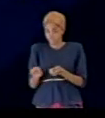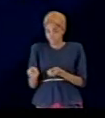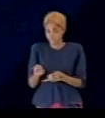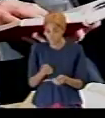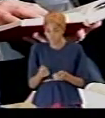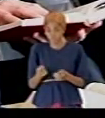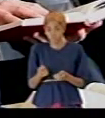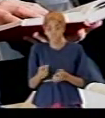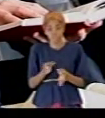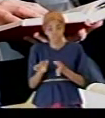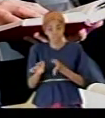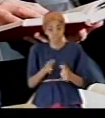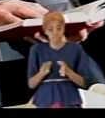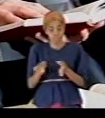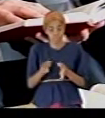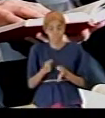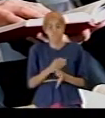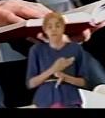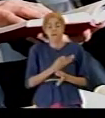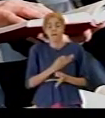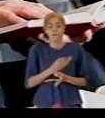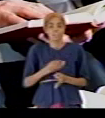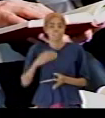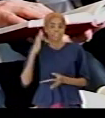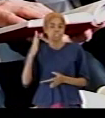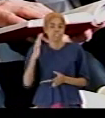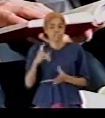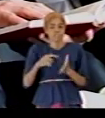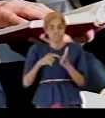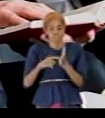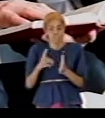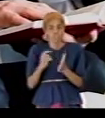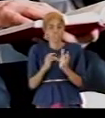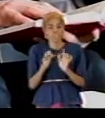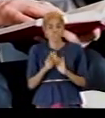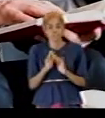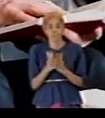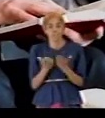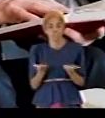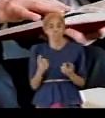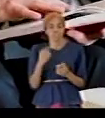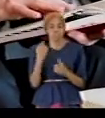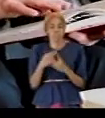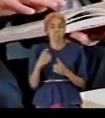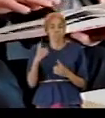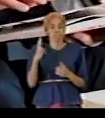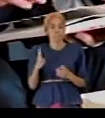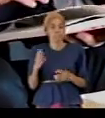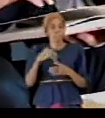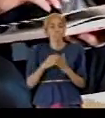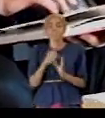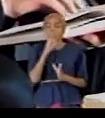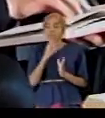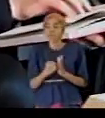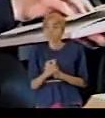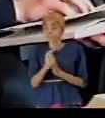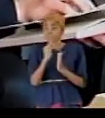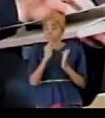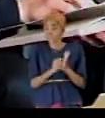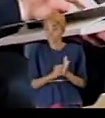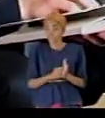testified, as he showed them in the Bible, in the Word of God, in the Old Testament, they claimed